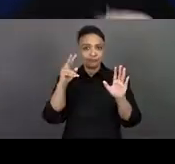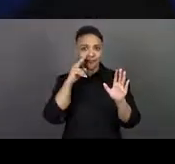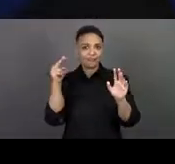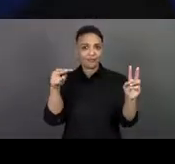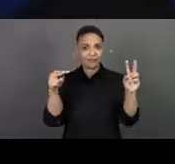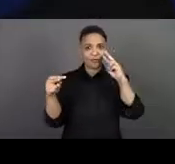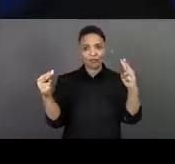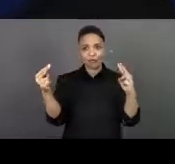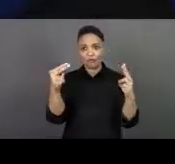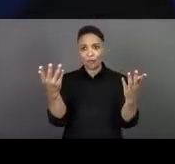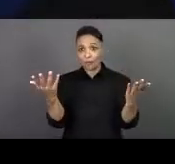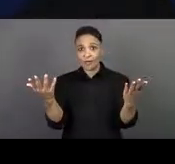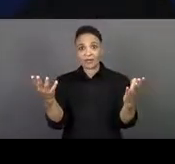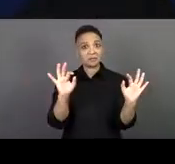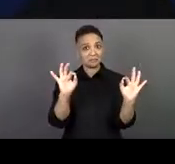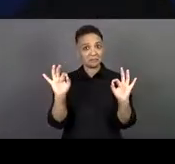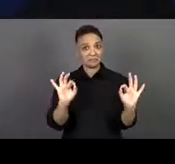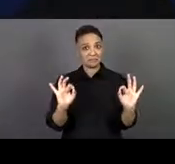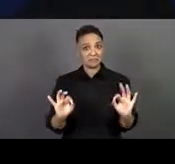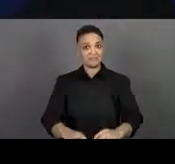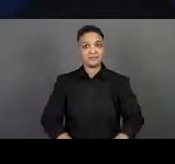Very good, very good.